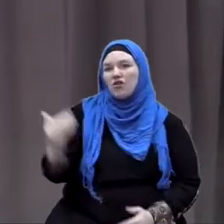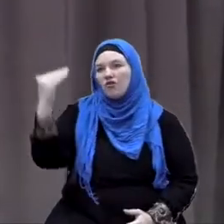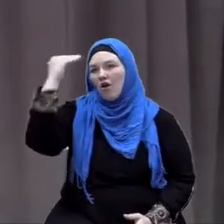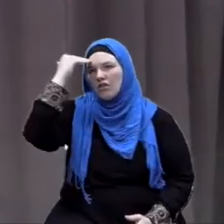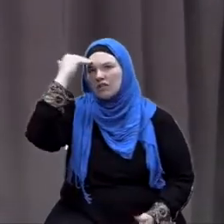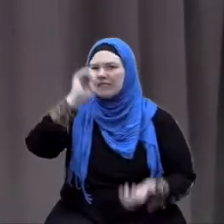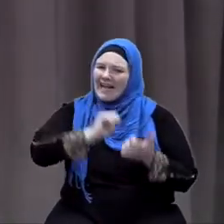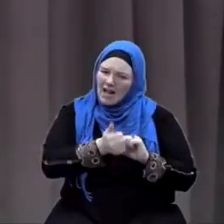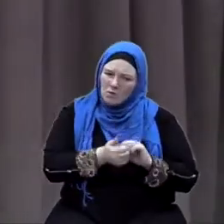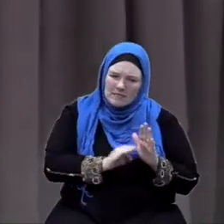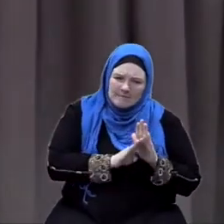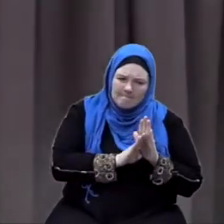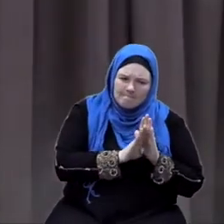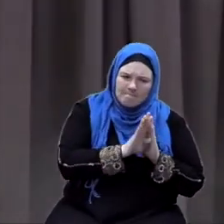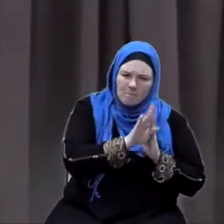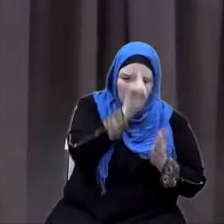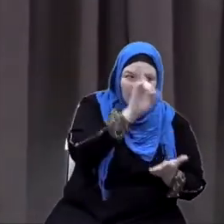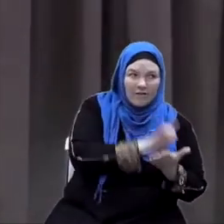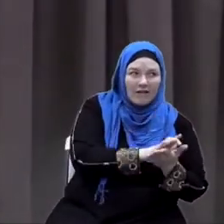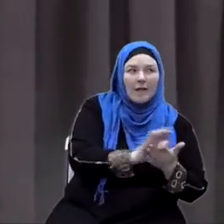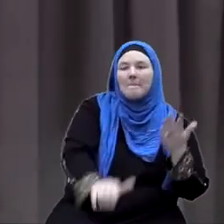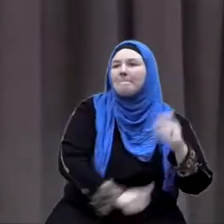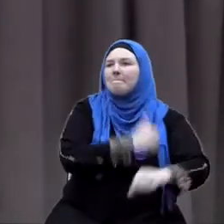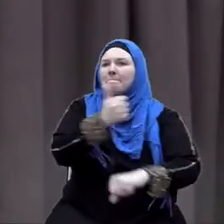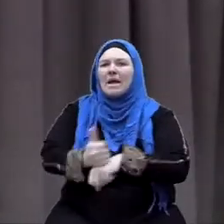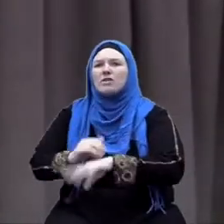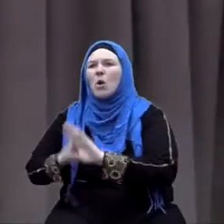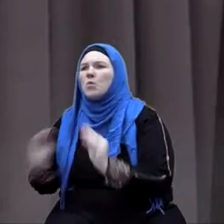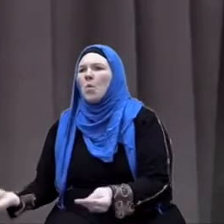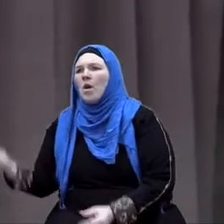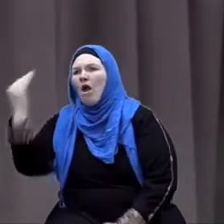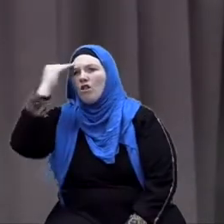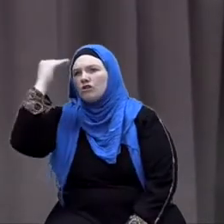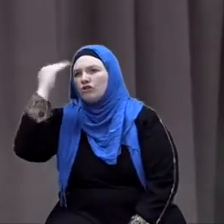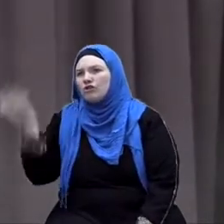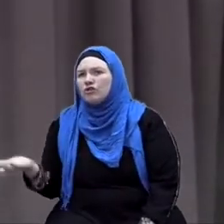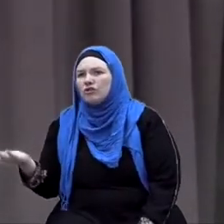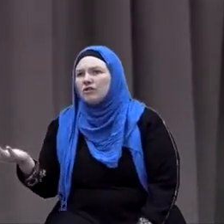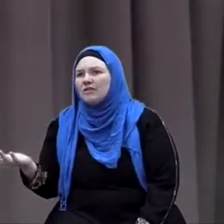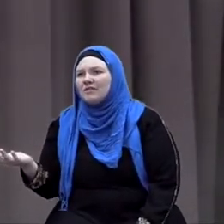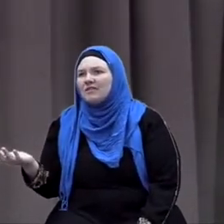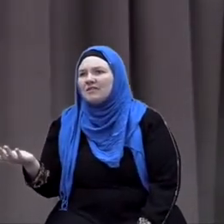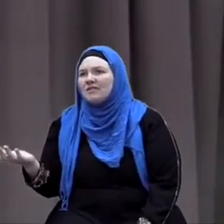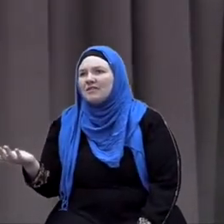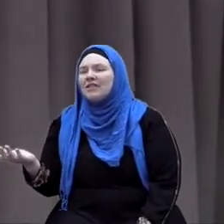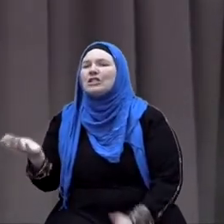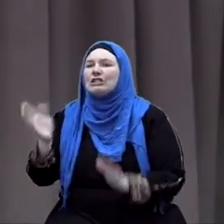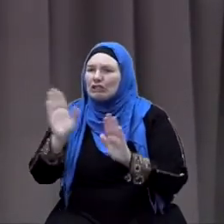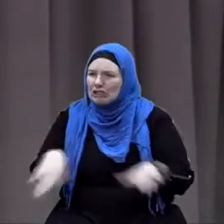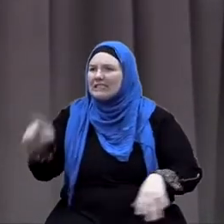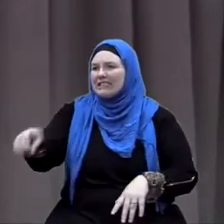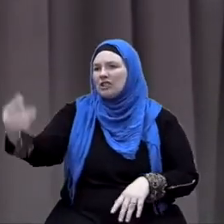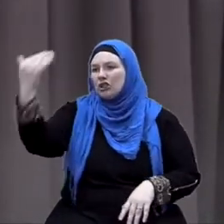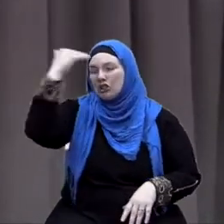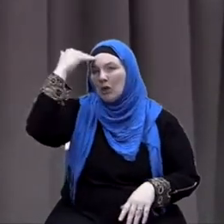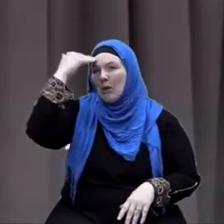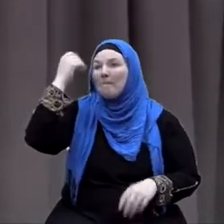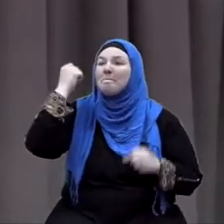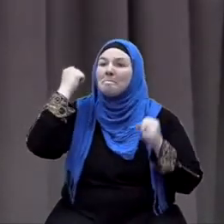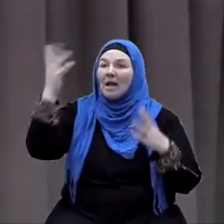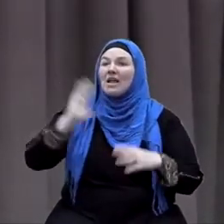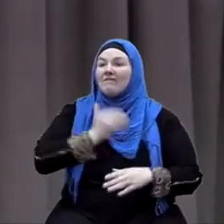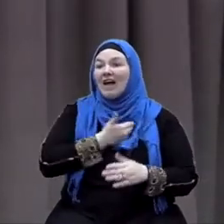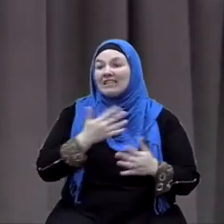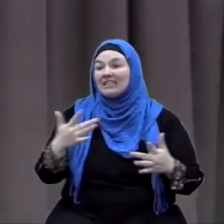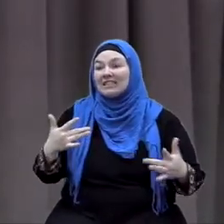we develop their faith based on no knowledge? They need to know. Most of us are eager to